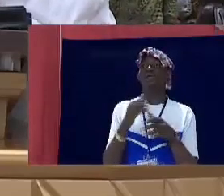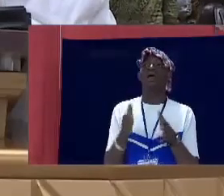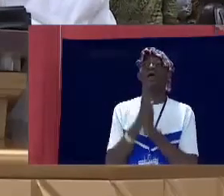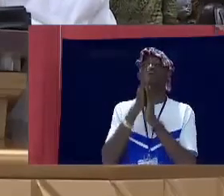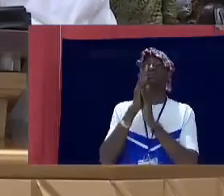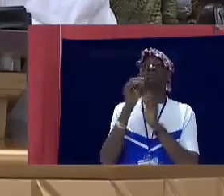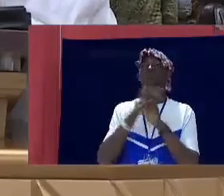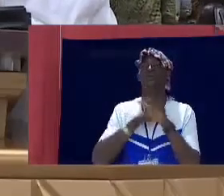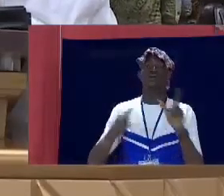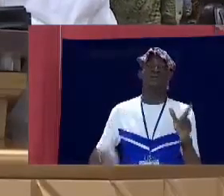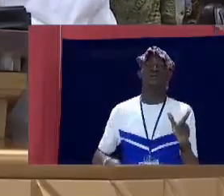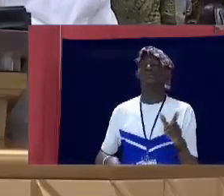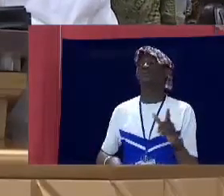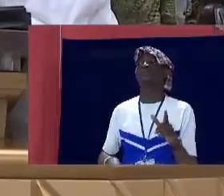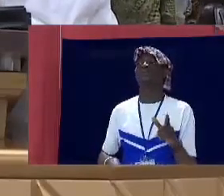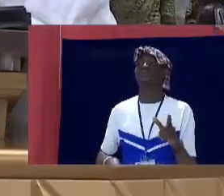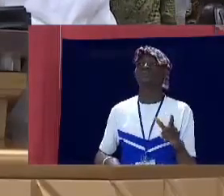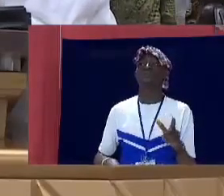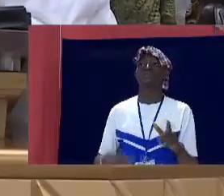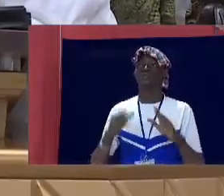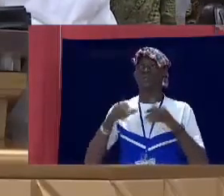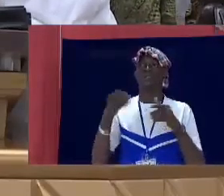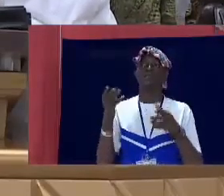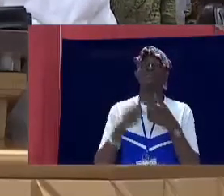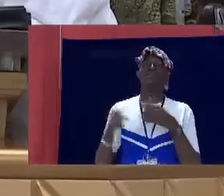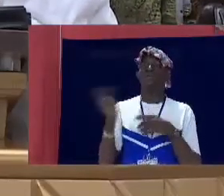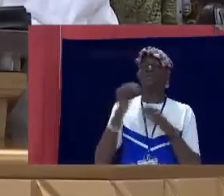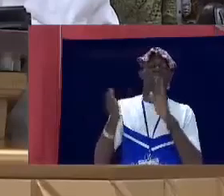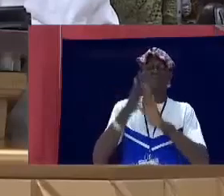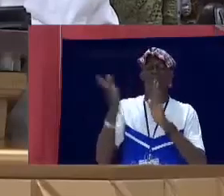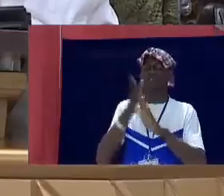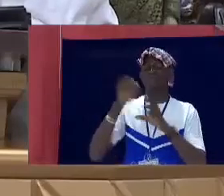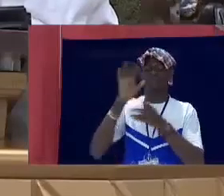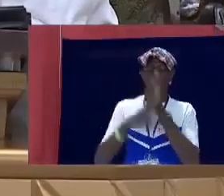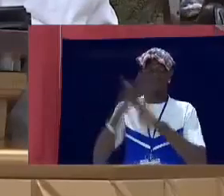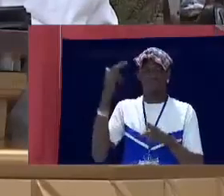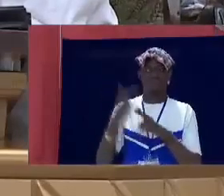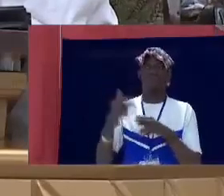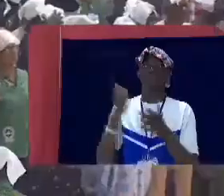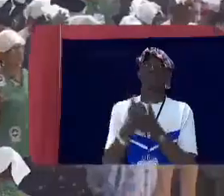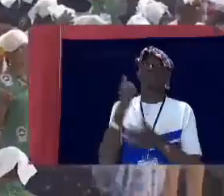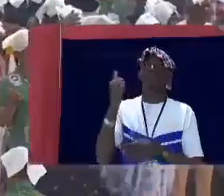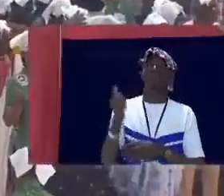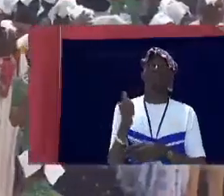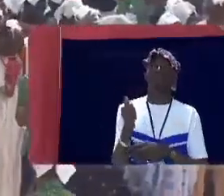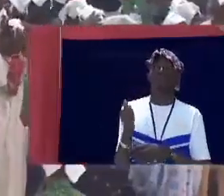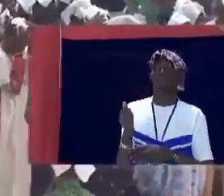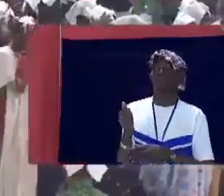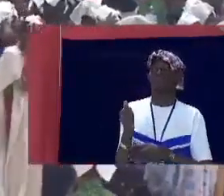Ohunkóhun tí wọ́n ó bá bèrè. Give to them speedily. Baba, fun won logun.